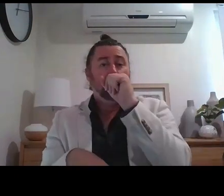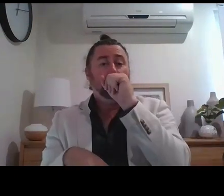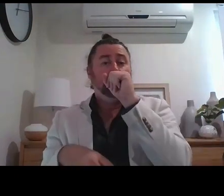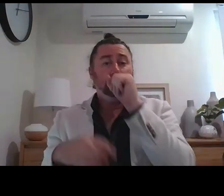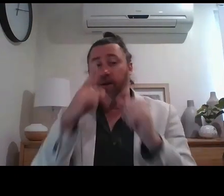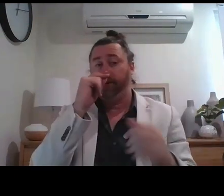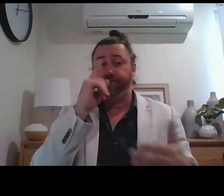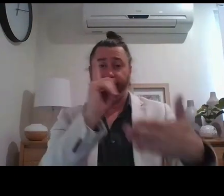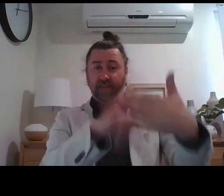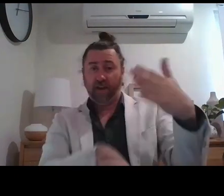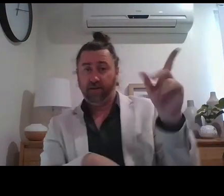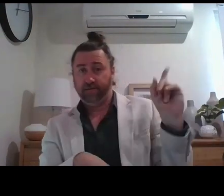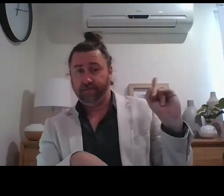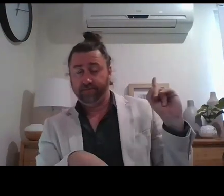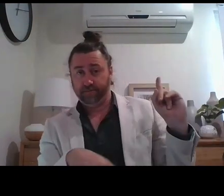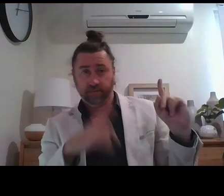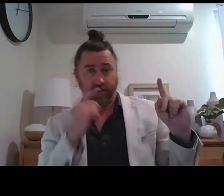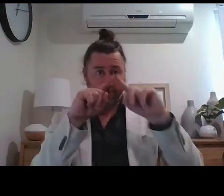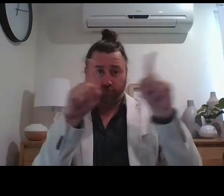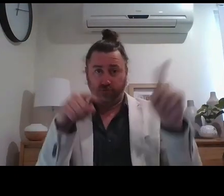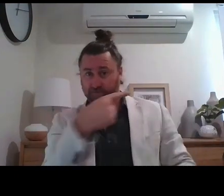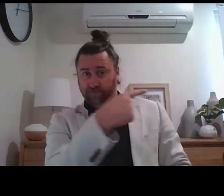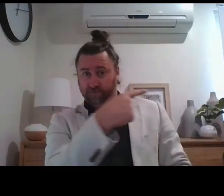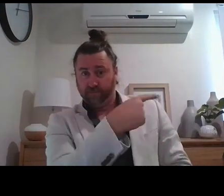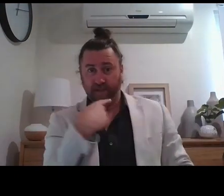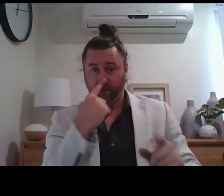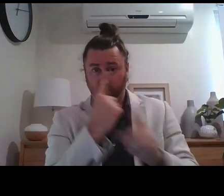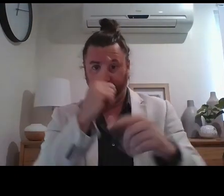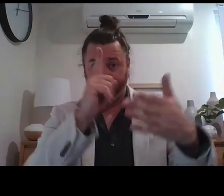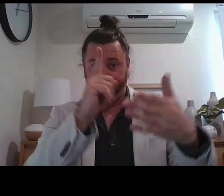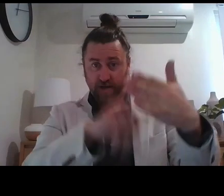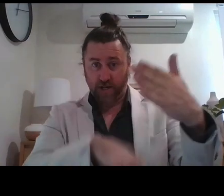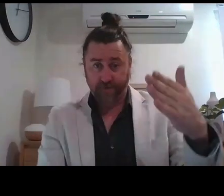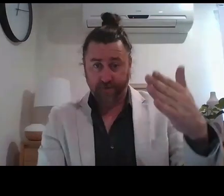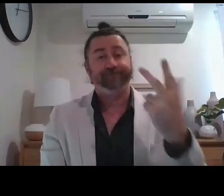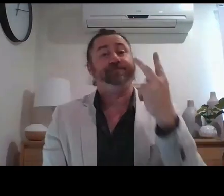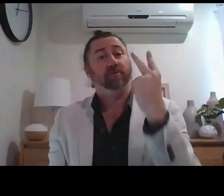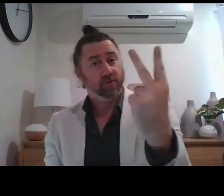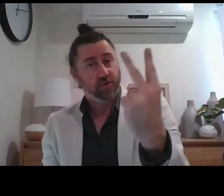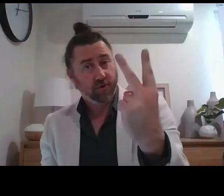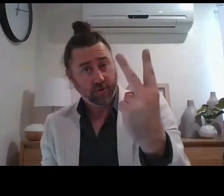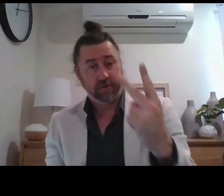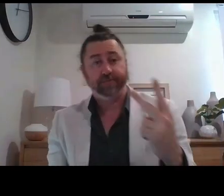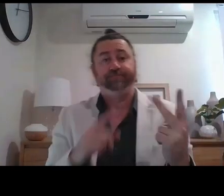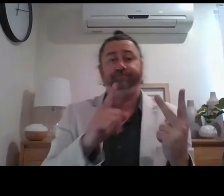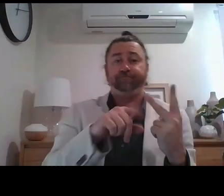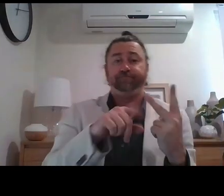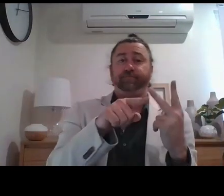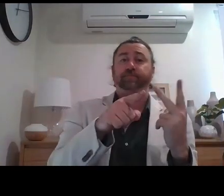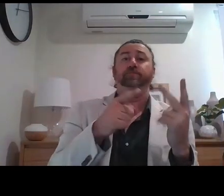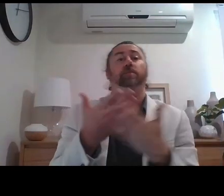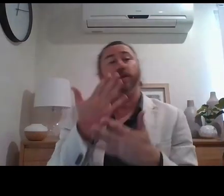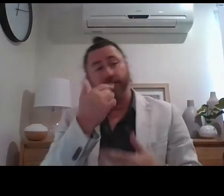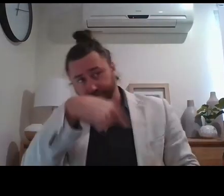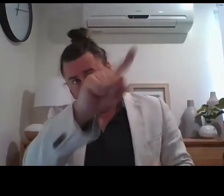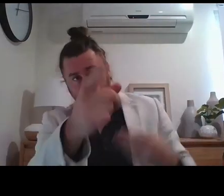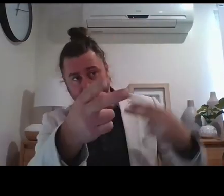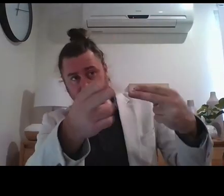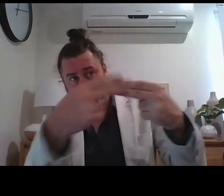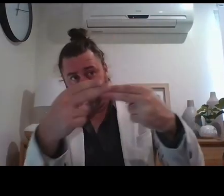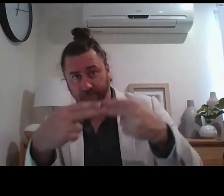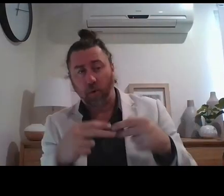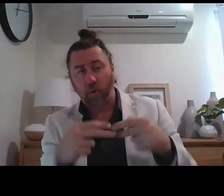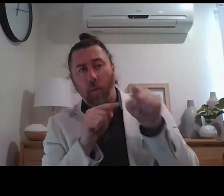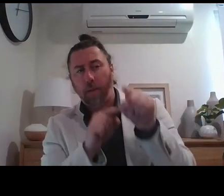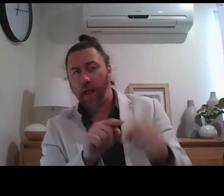those listed up on the screen. 2 stars is applied where a service has an active notice to remedy or compliance notice.